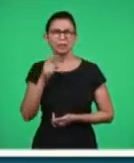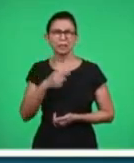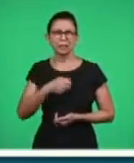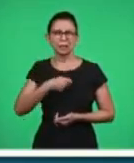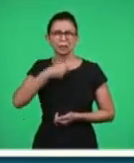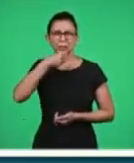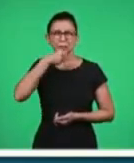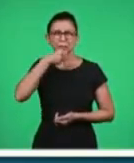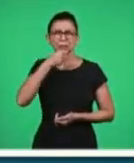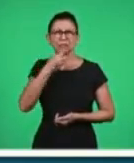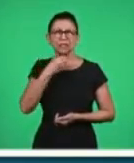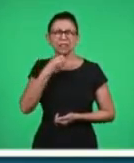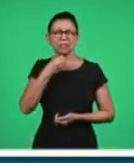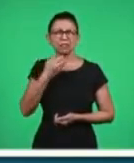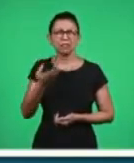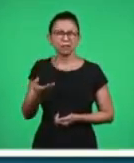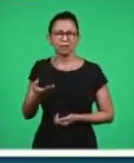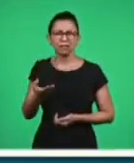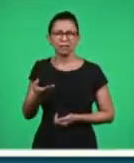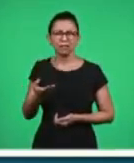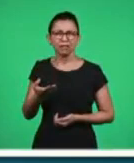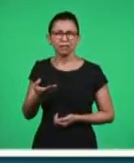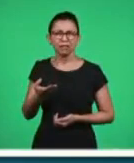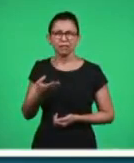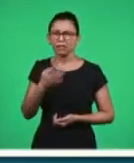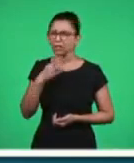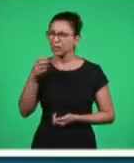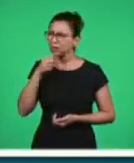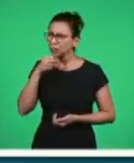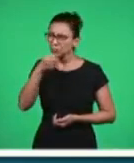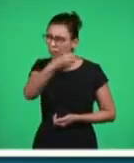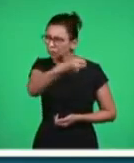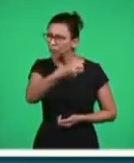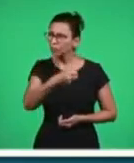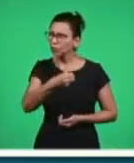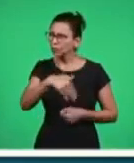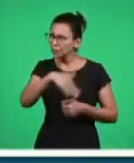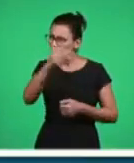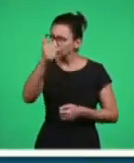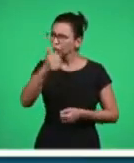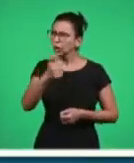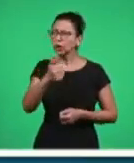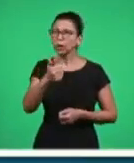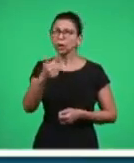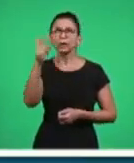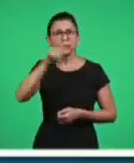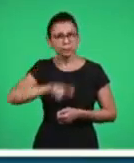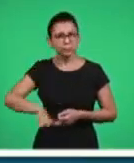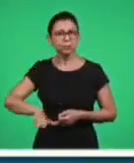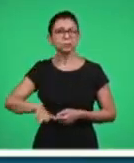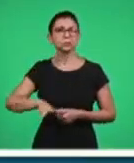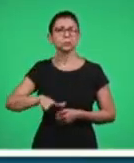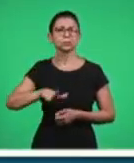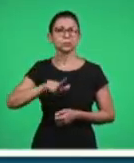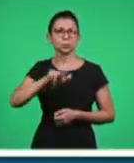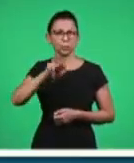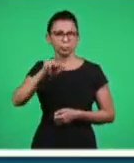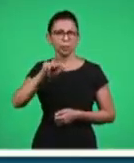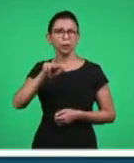if they were able to hear because the microphone didn't work. The brother is going to repeat once